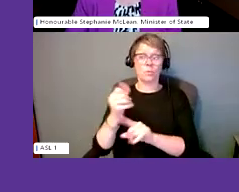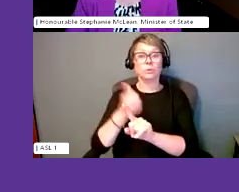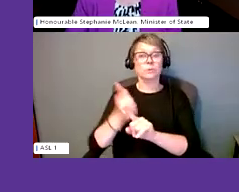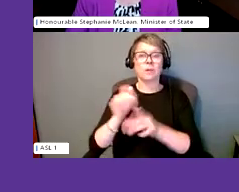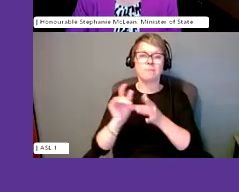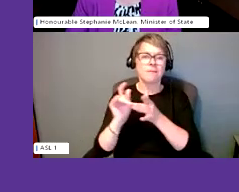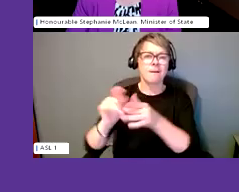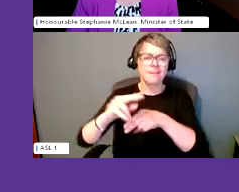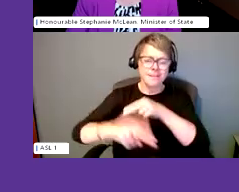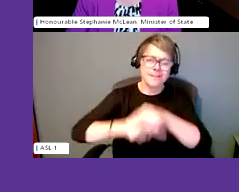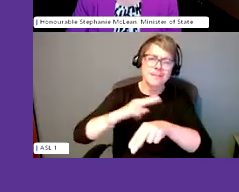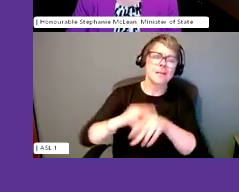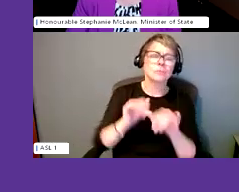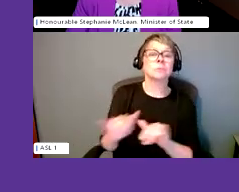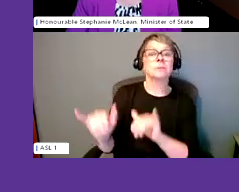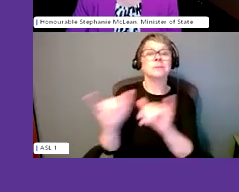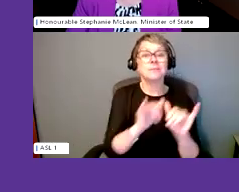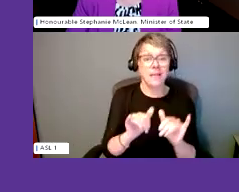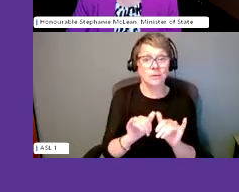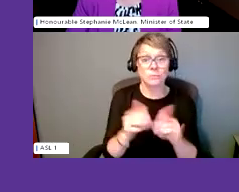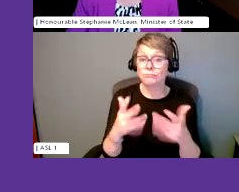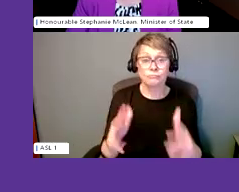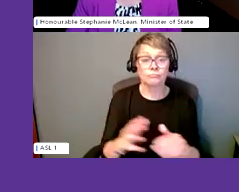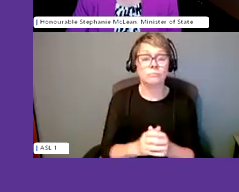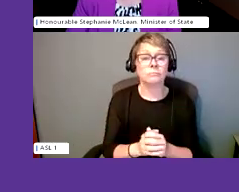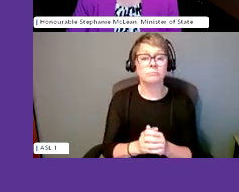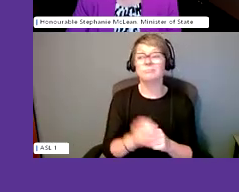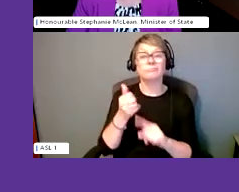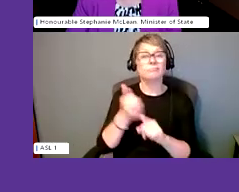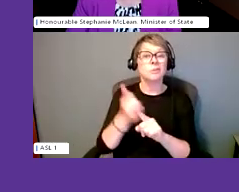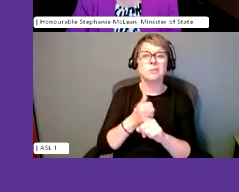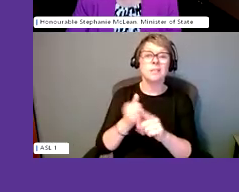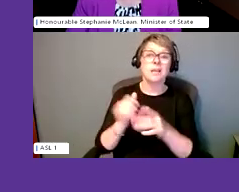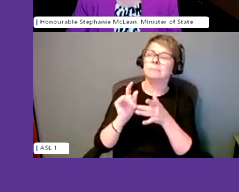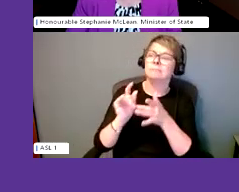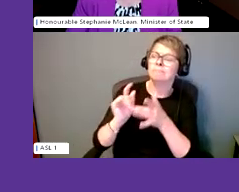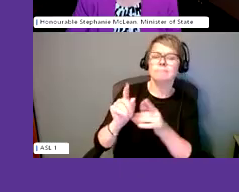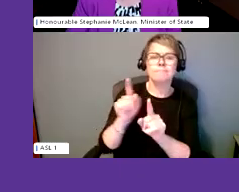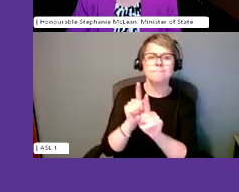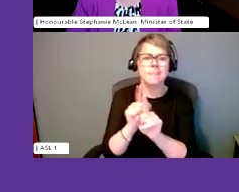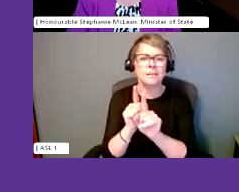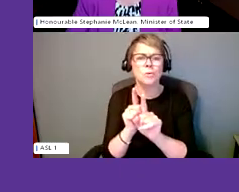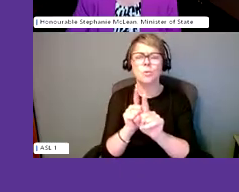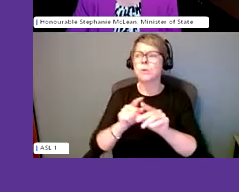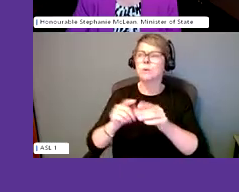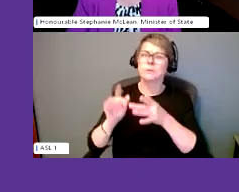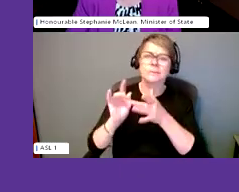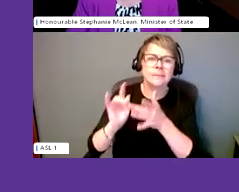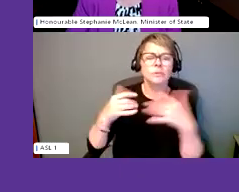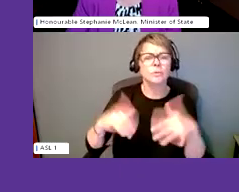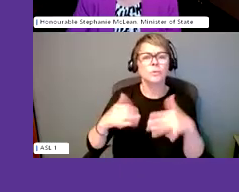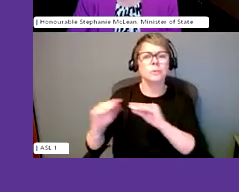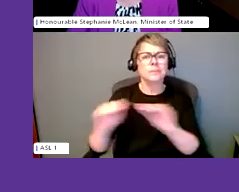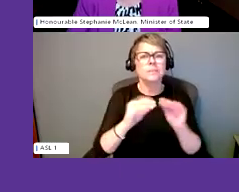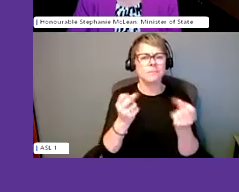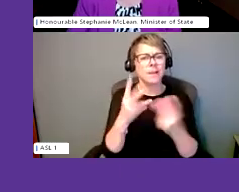national standards in the field. She is also recognized as a leading educator and mentor. teaching generations of professionals